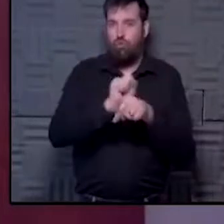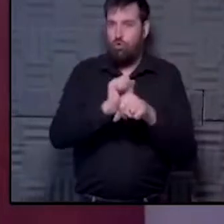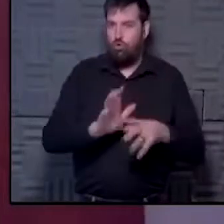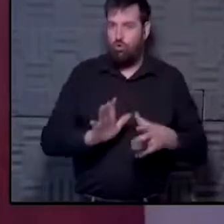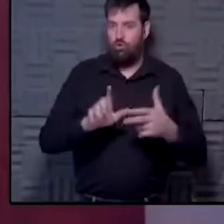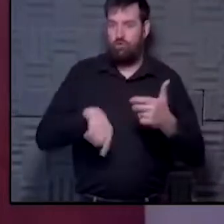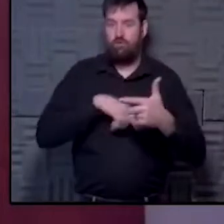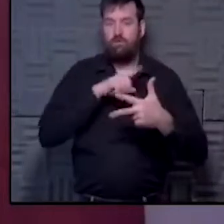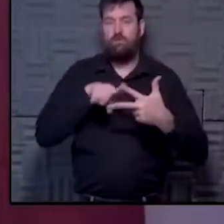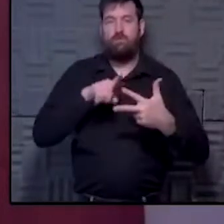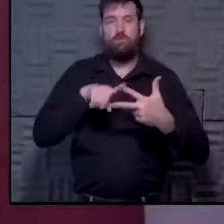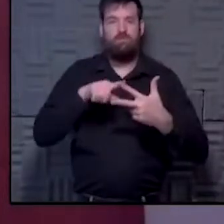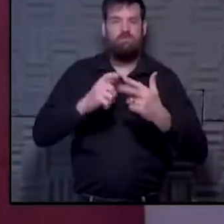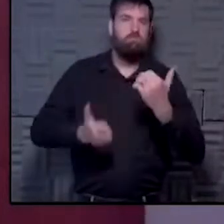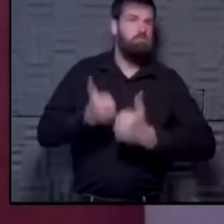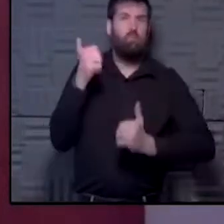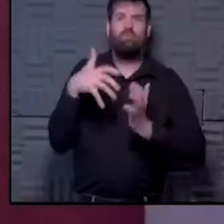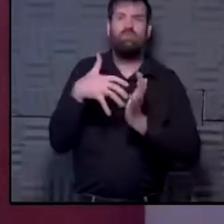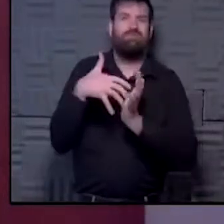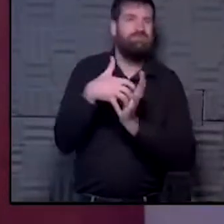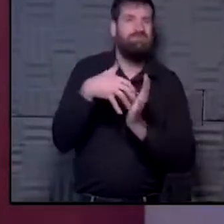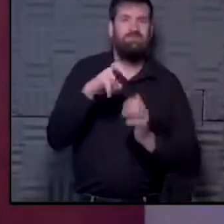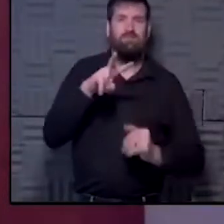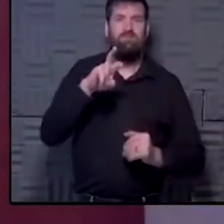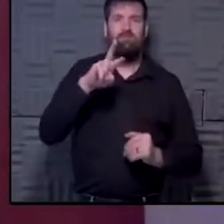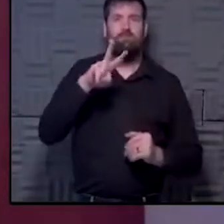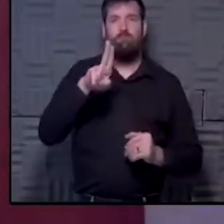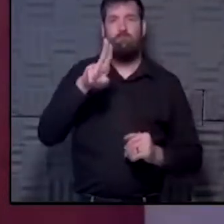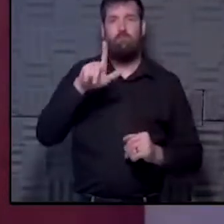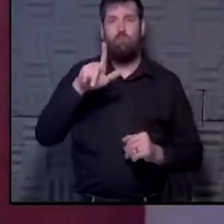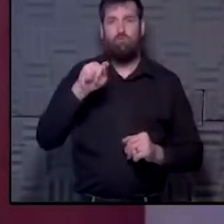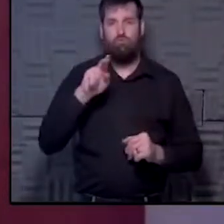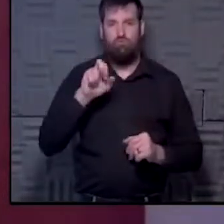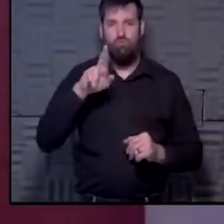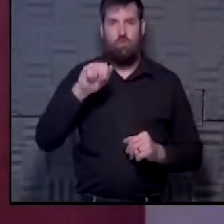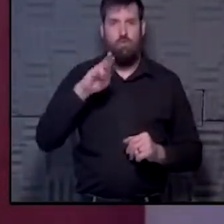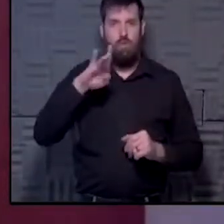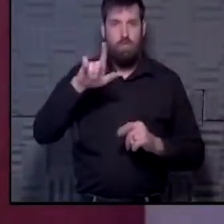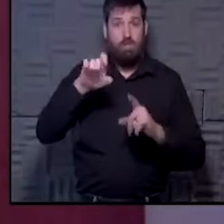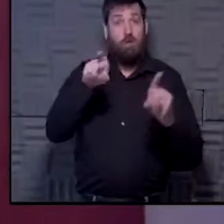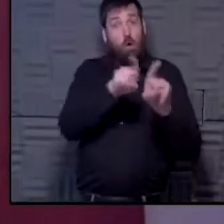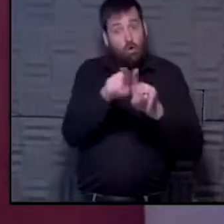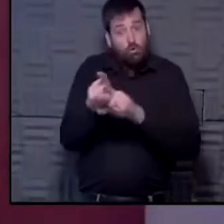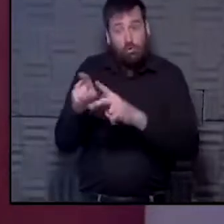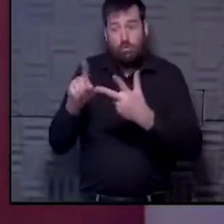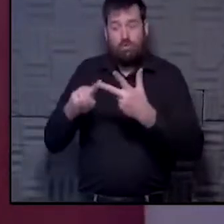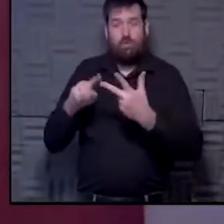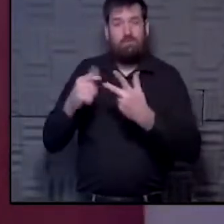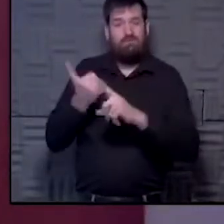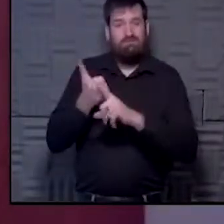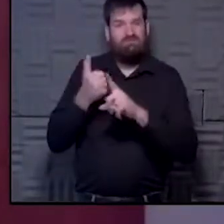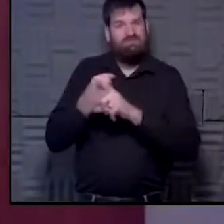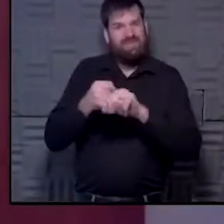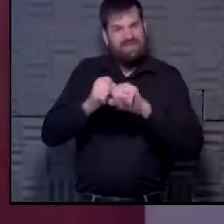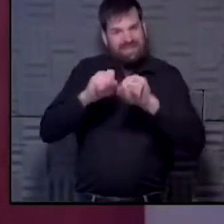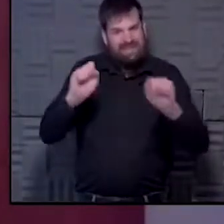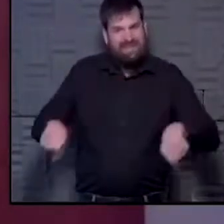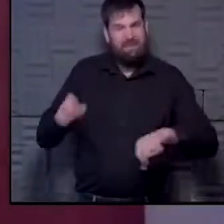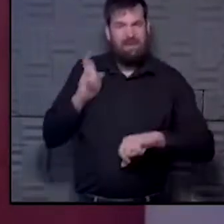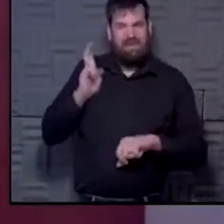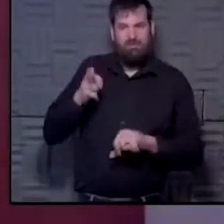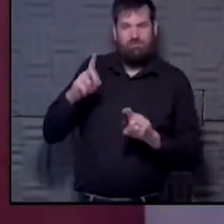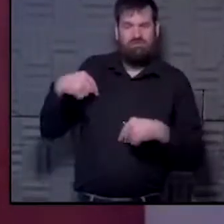and those who are most vulnerable, and those who have historically, systemically